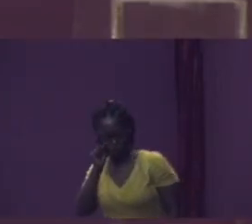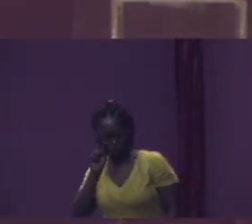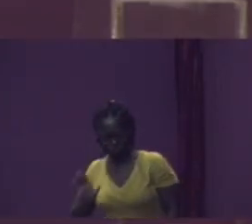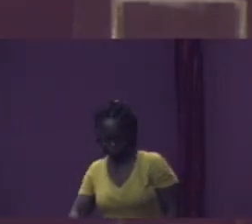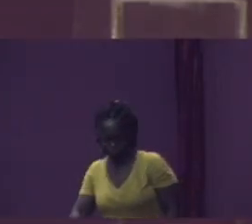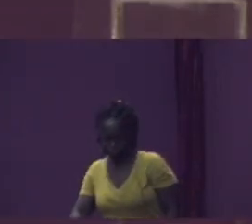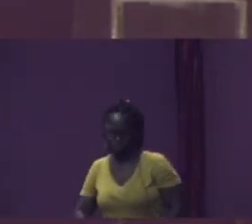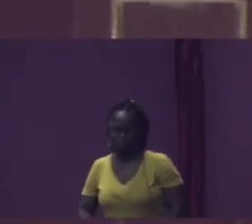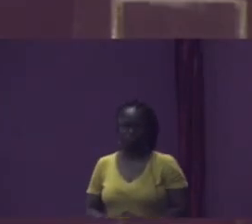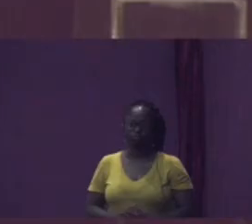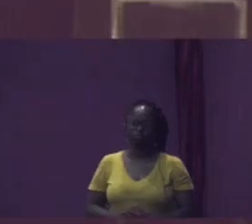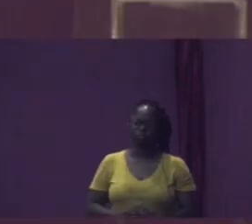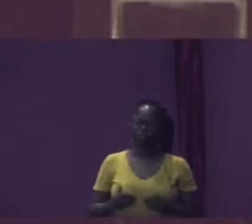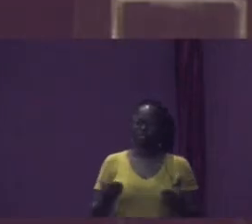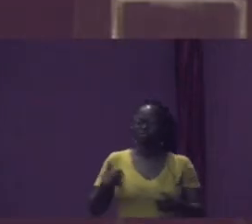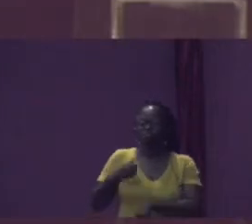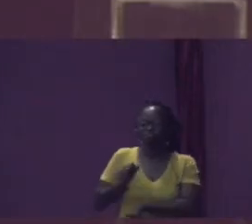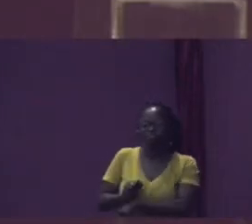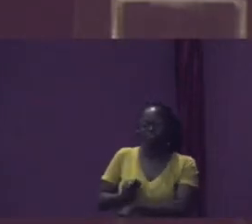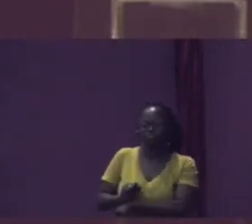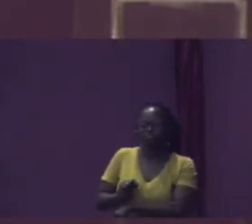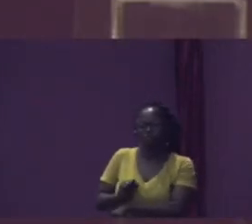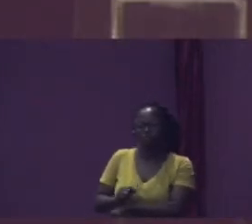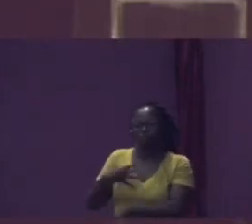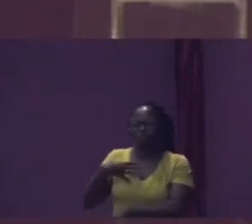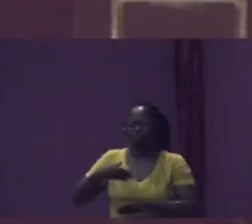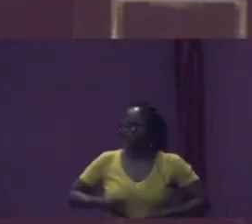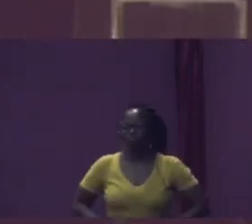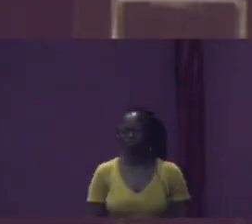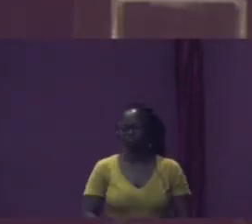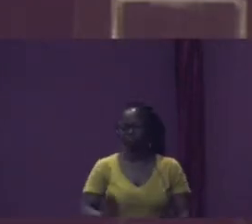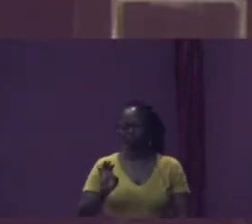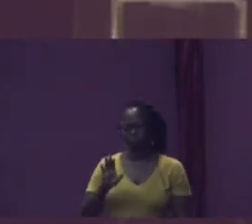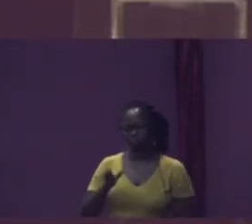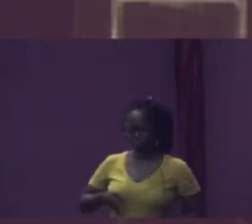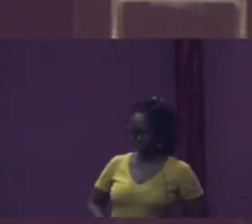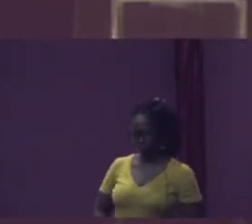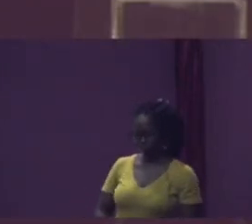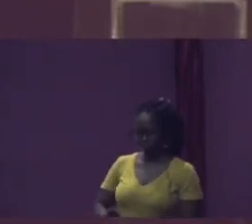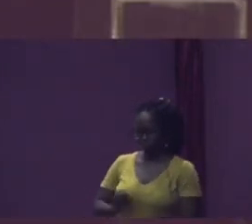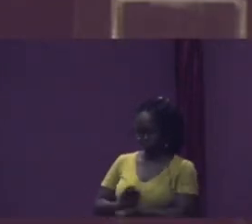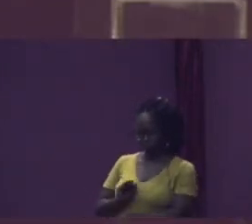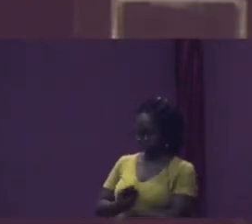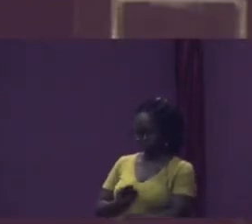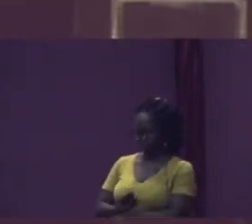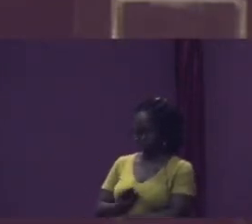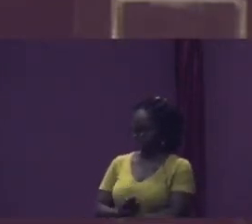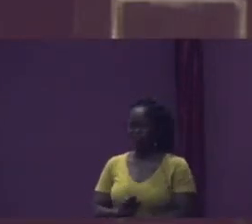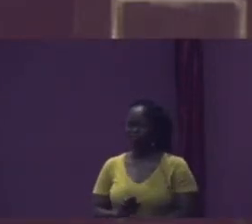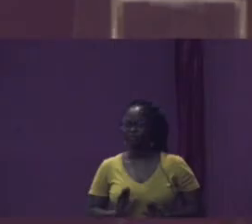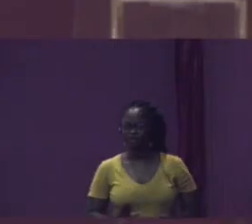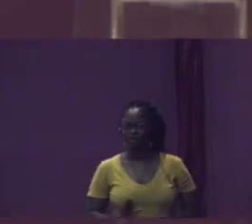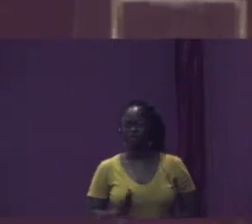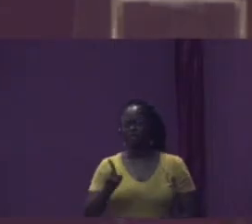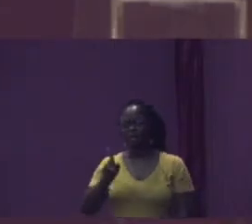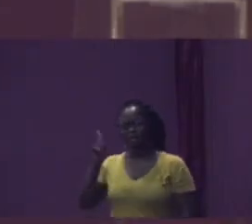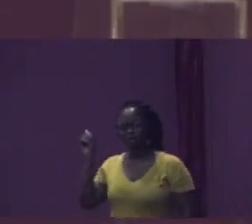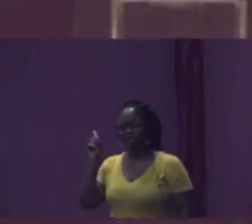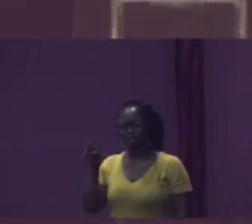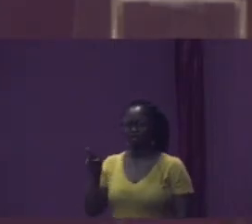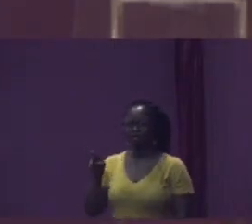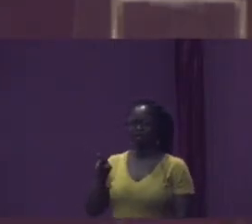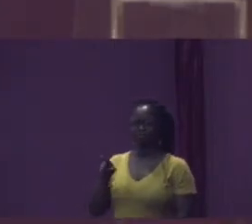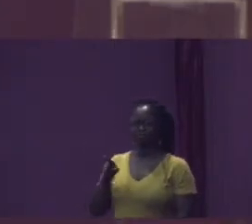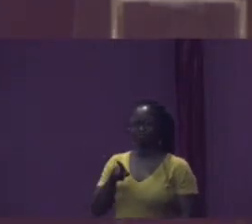awaits labor. So this woman, because she was high risk, she was instructed to go and wait at the hospital, which she did for several